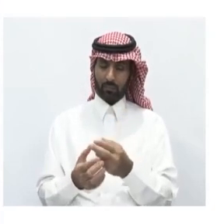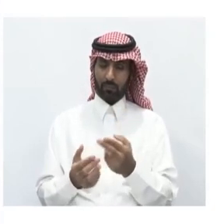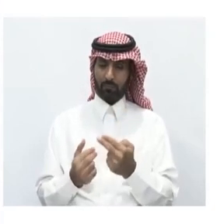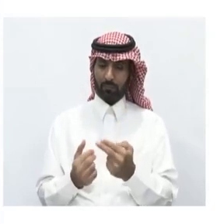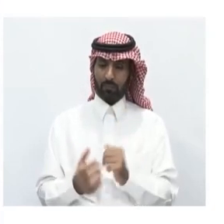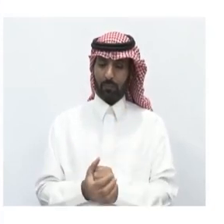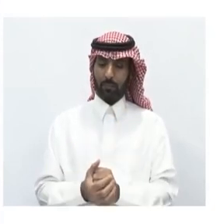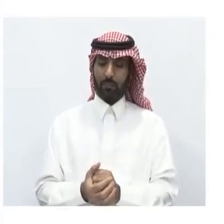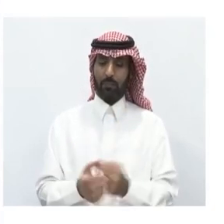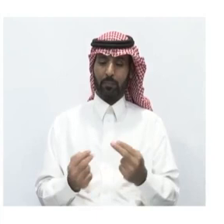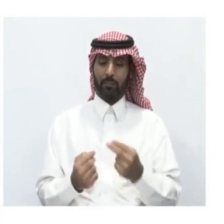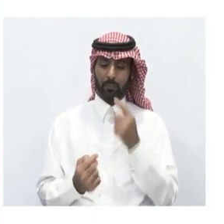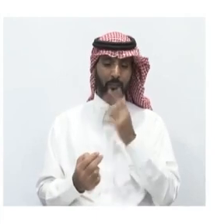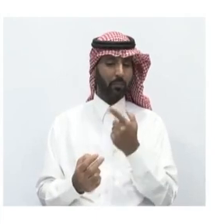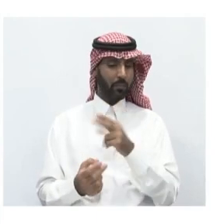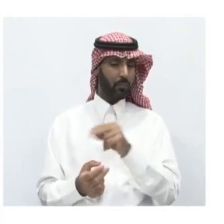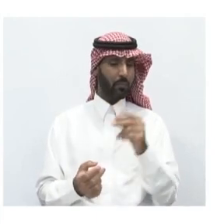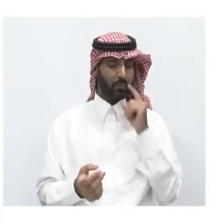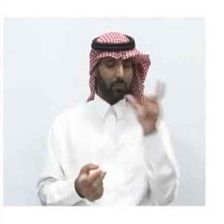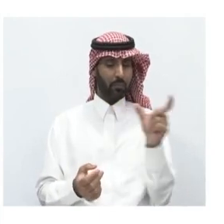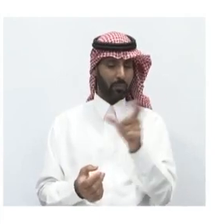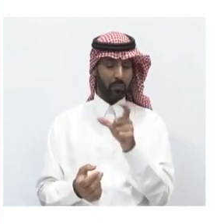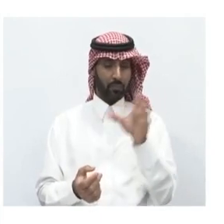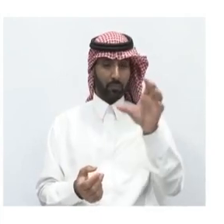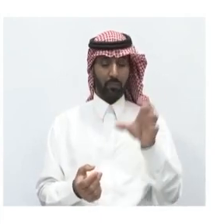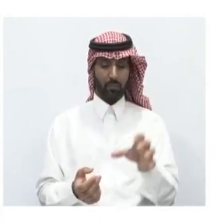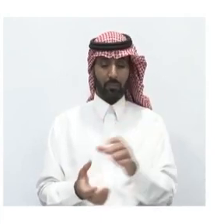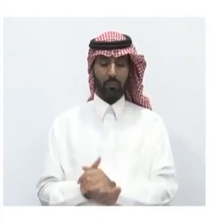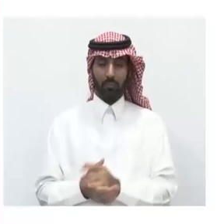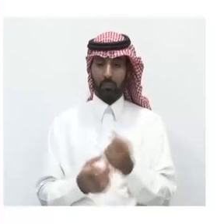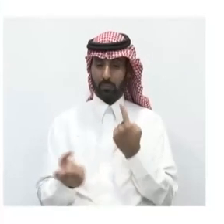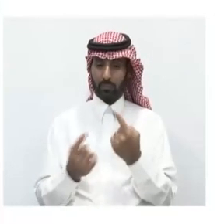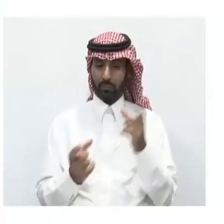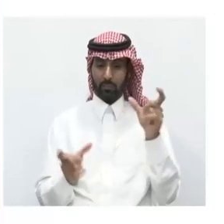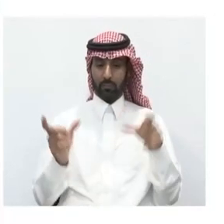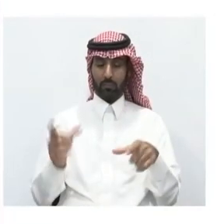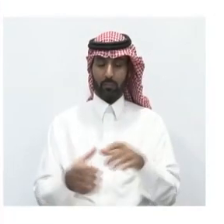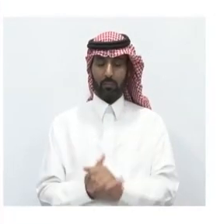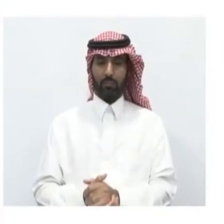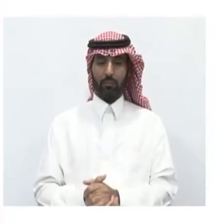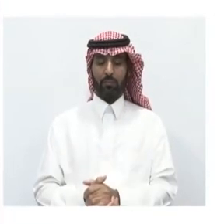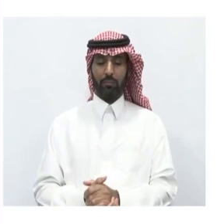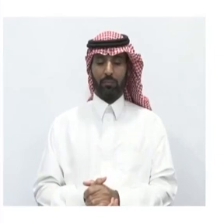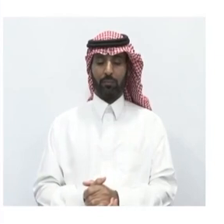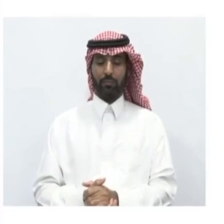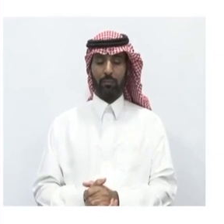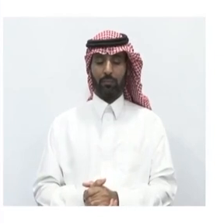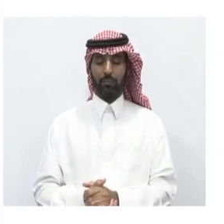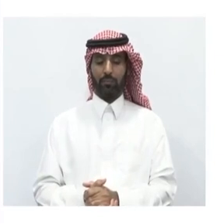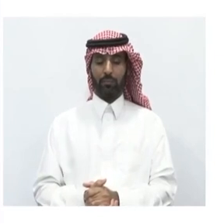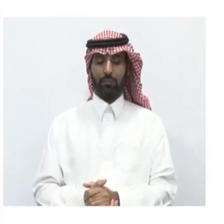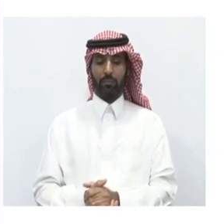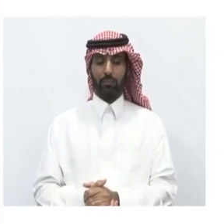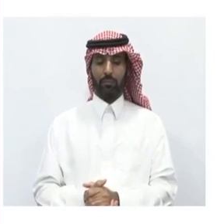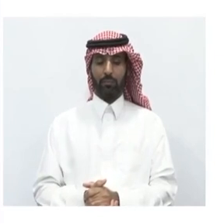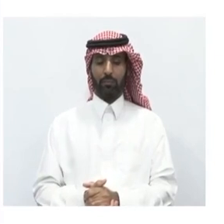polite. So can you find examples of the phrases in the conversation? Let's see the conversation. This is the first part of the conversation. Can